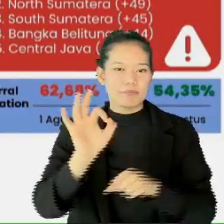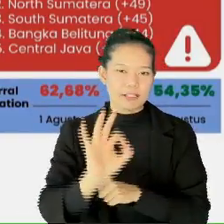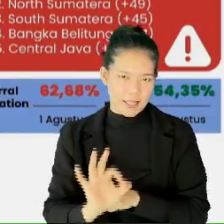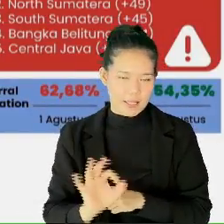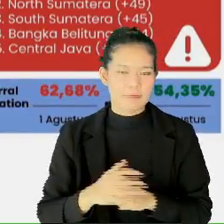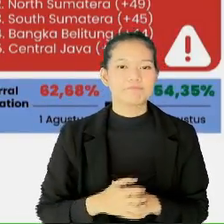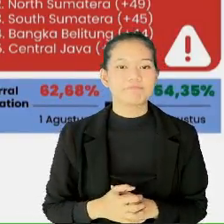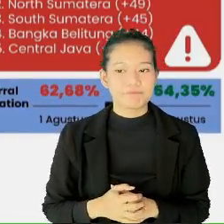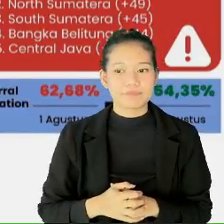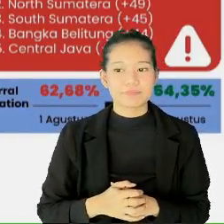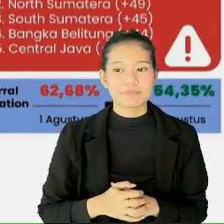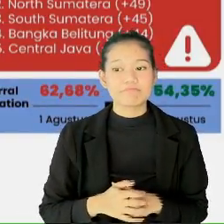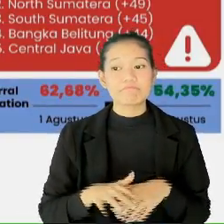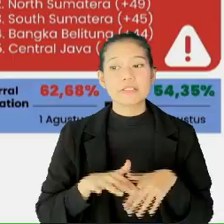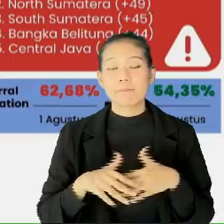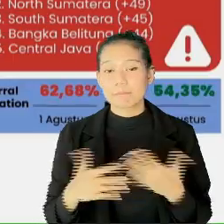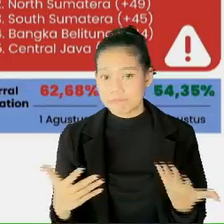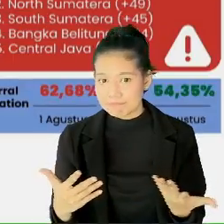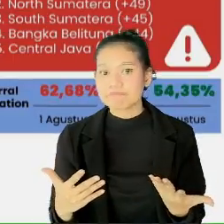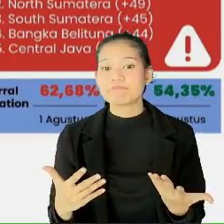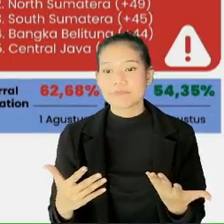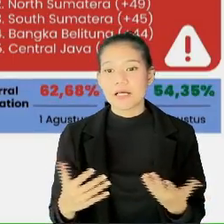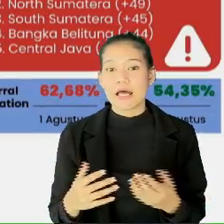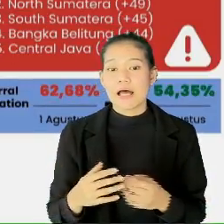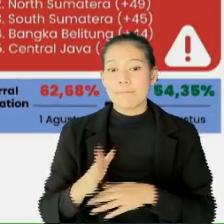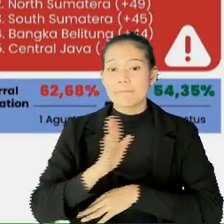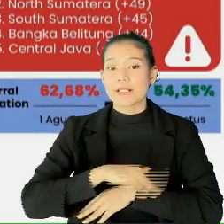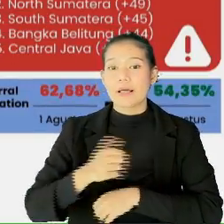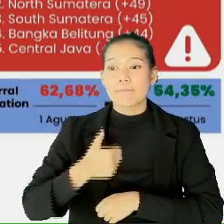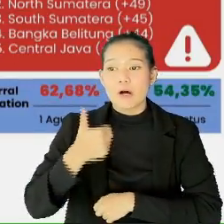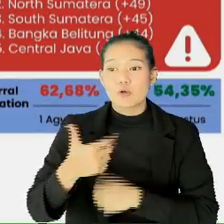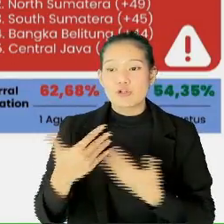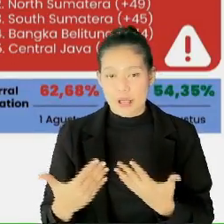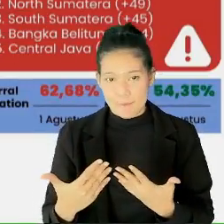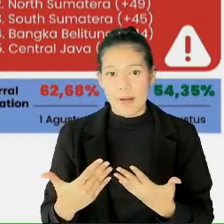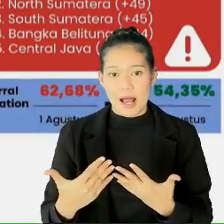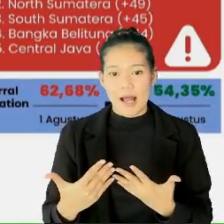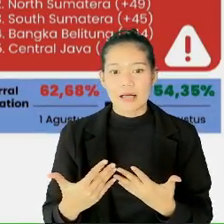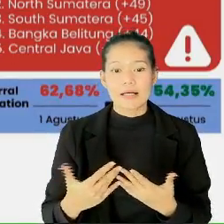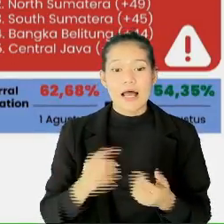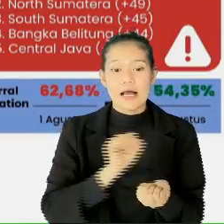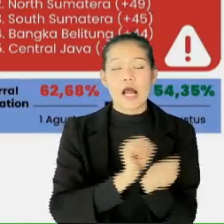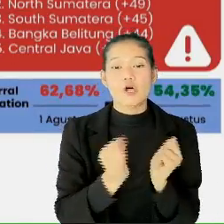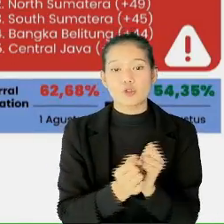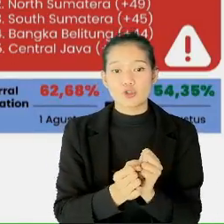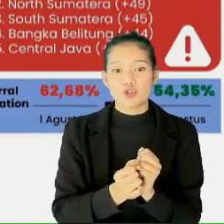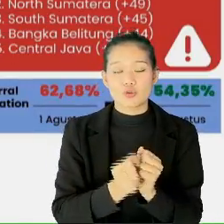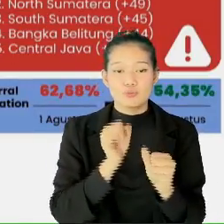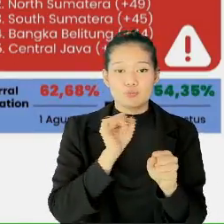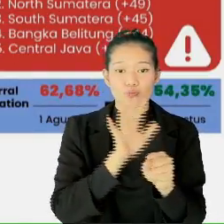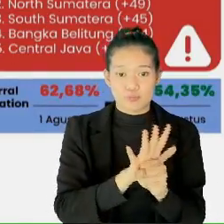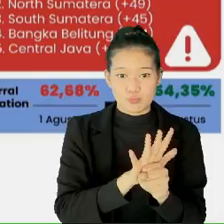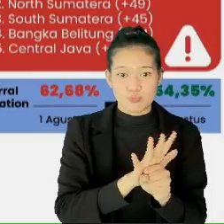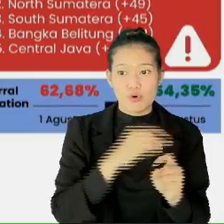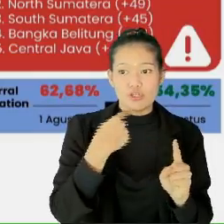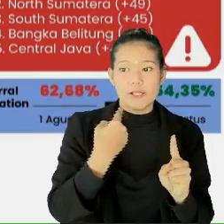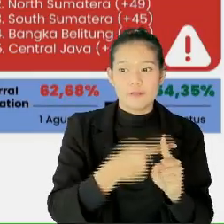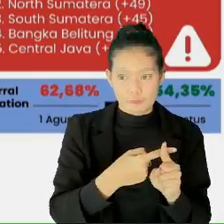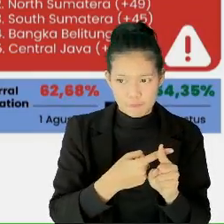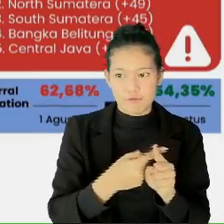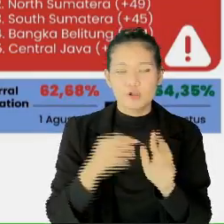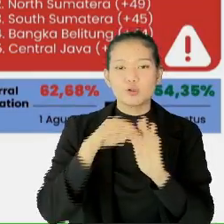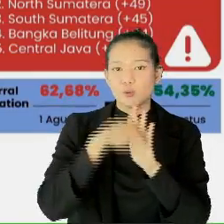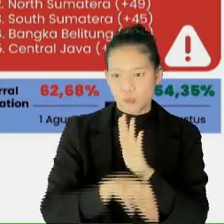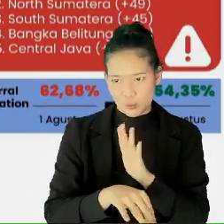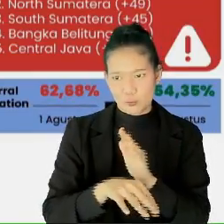354.38%. Meanwhile, the good news is that the weekly average positivity rate has also decreased